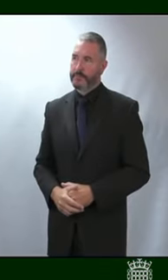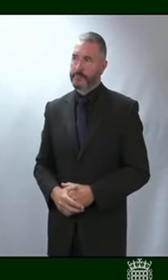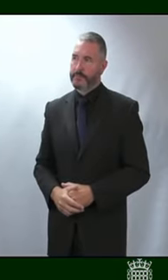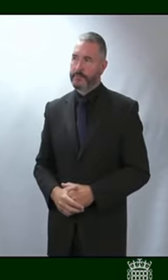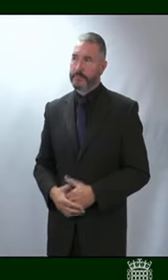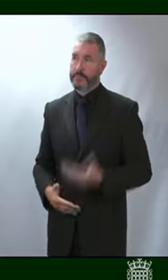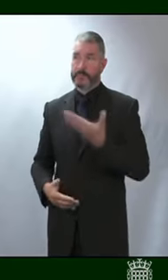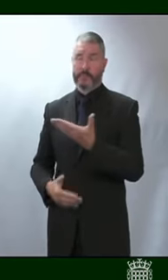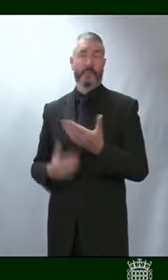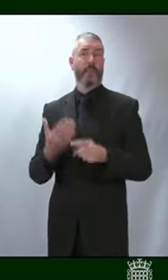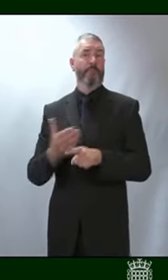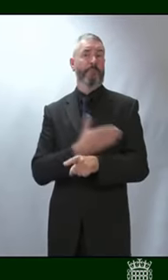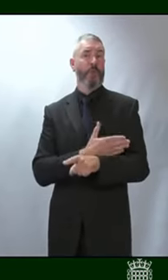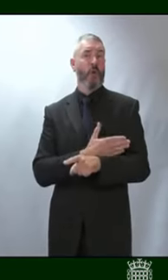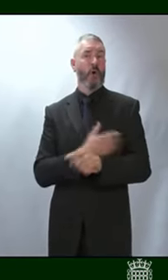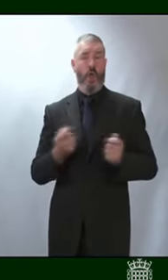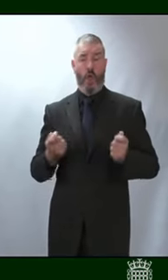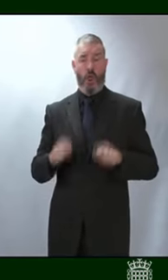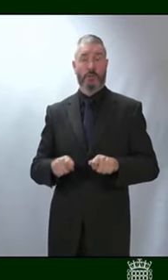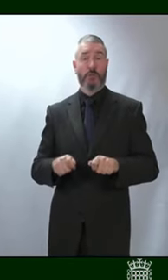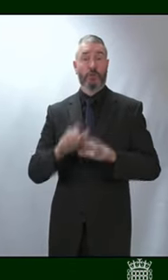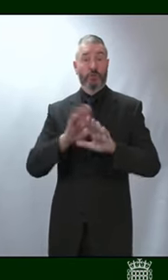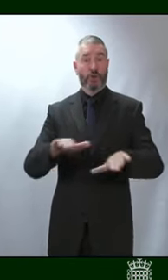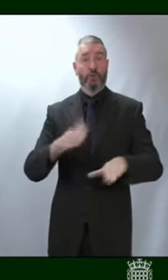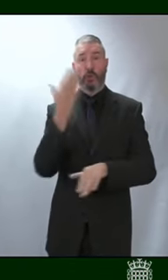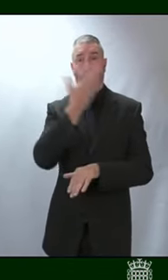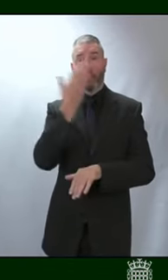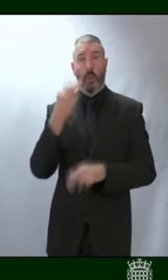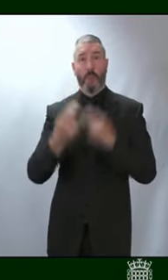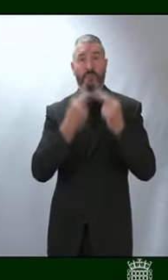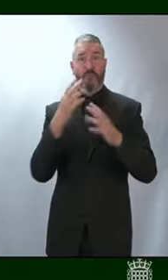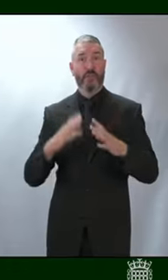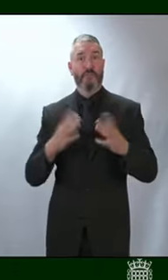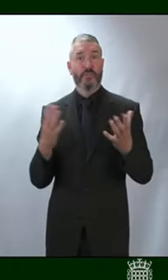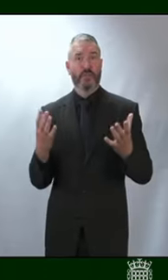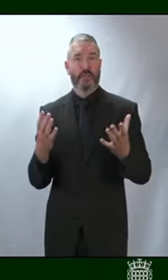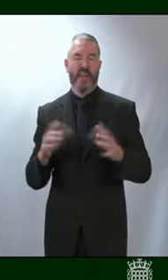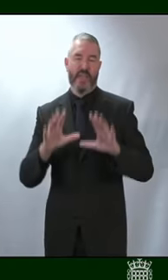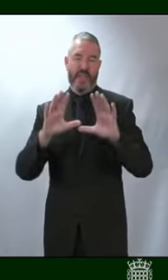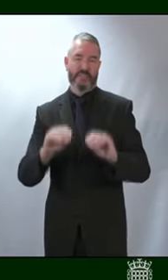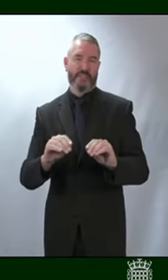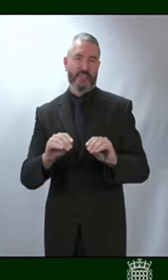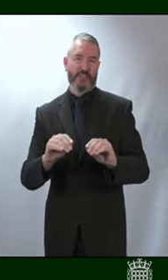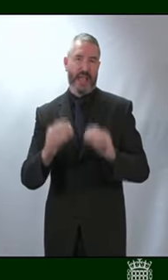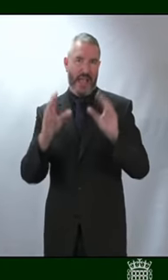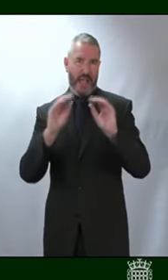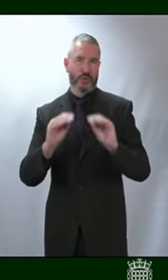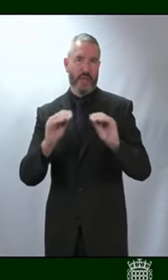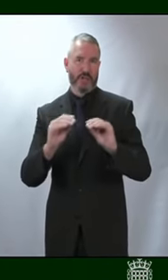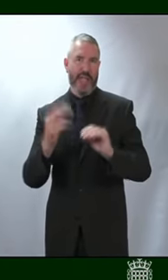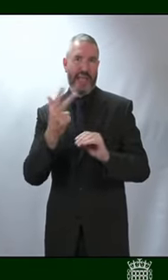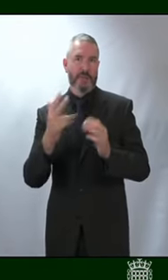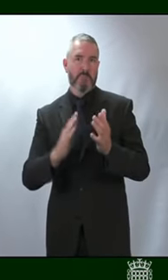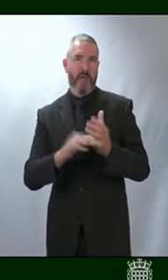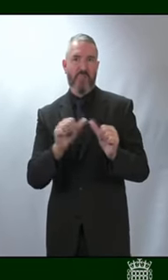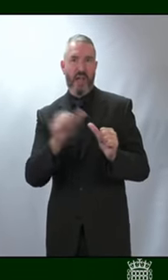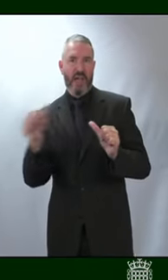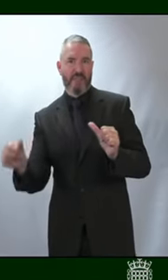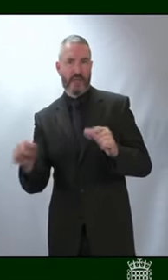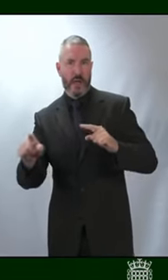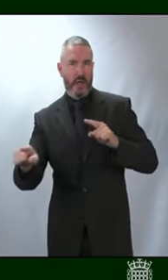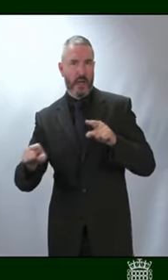Before lockdown, children on free school meals finished education on average 18 months behind their classmates, and the